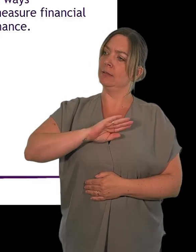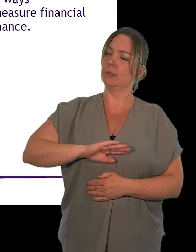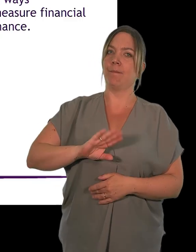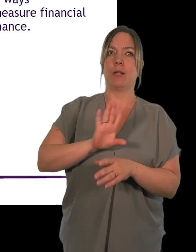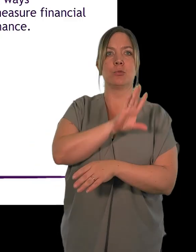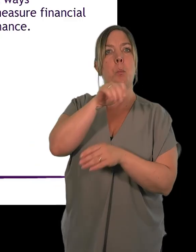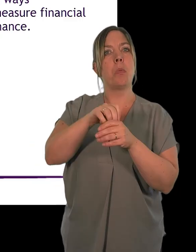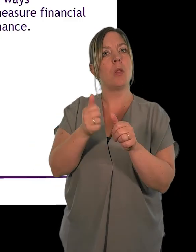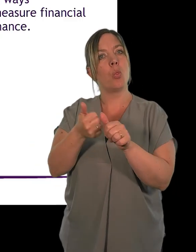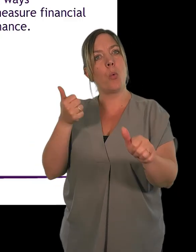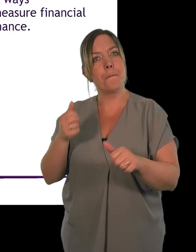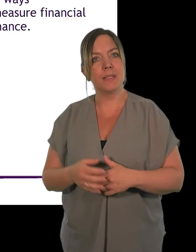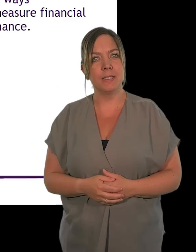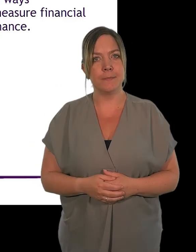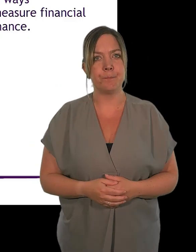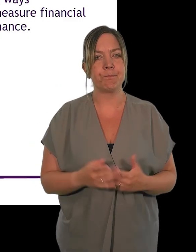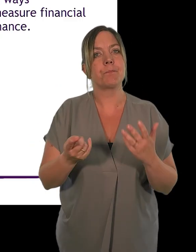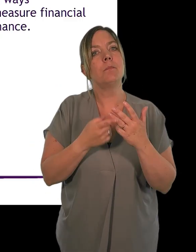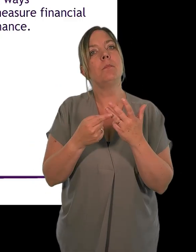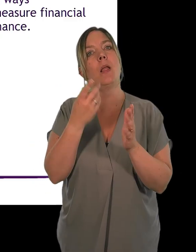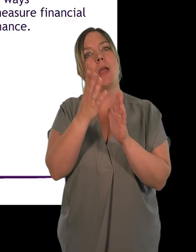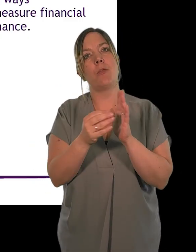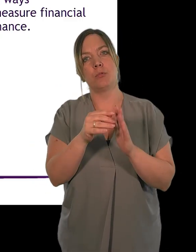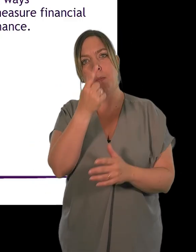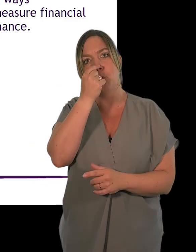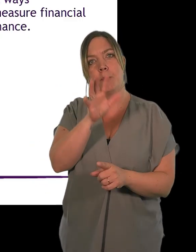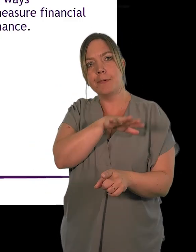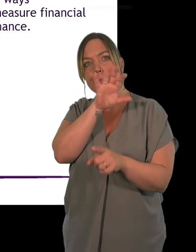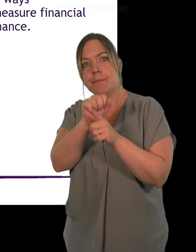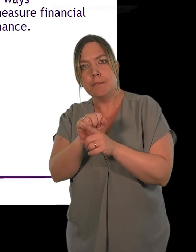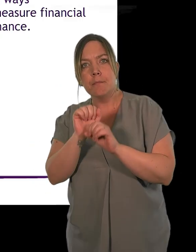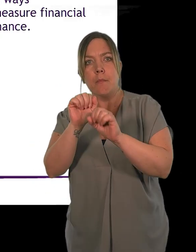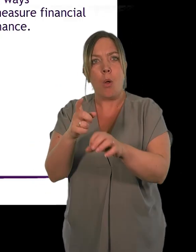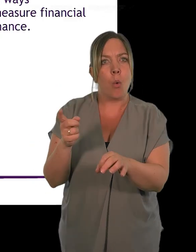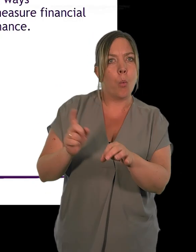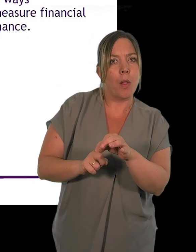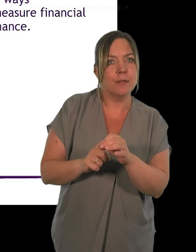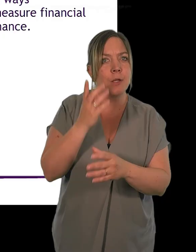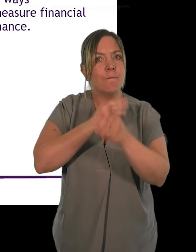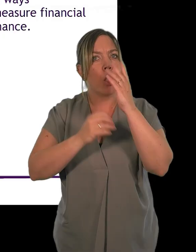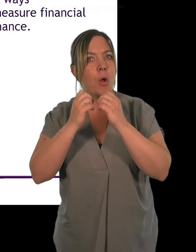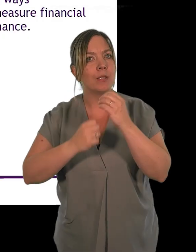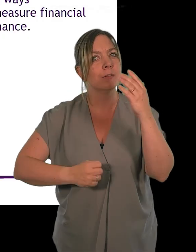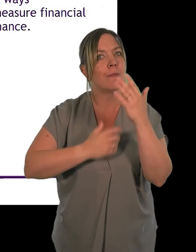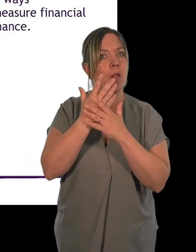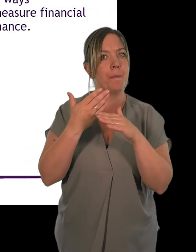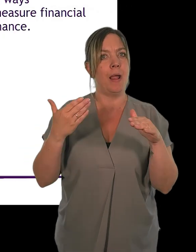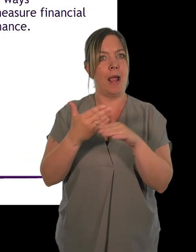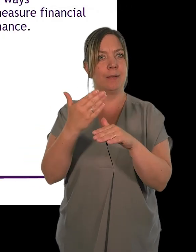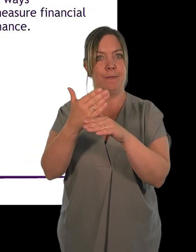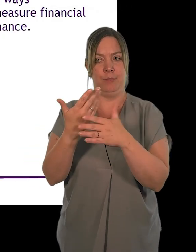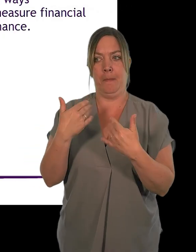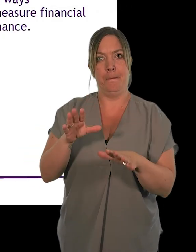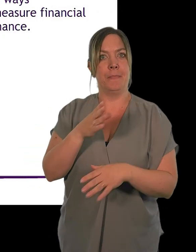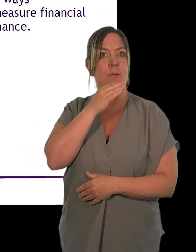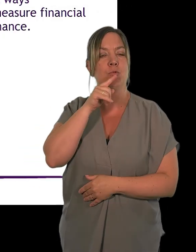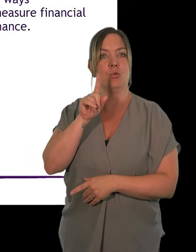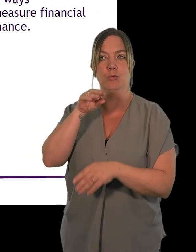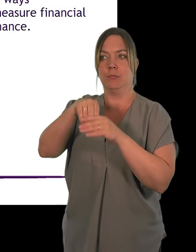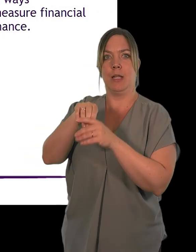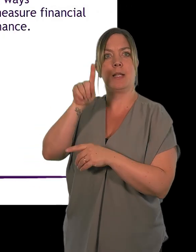example could be measuring the quality of any learning and development activities that have been applied